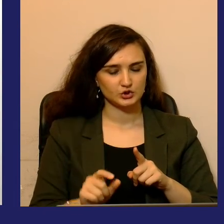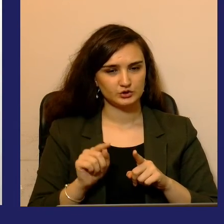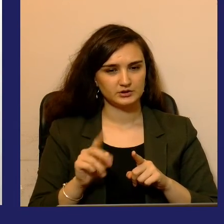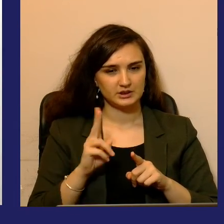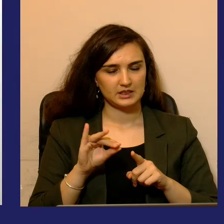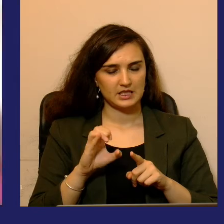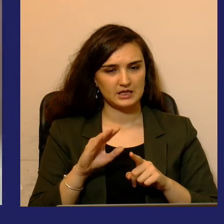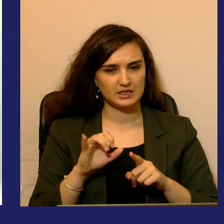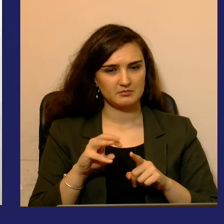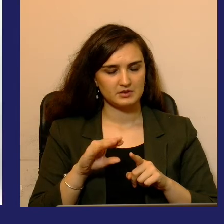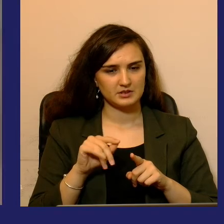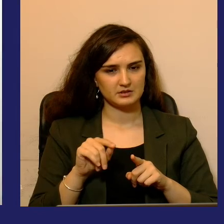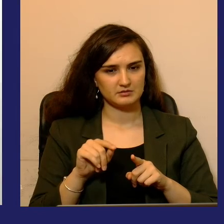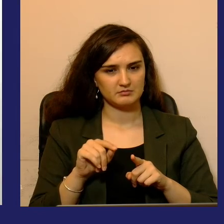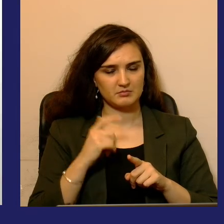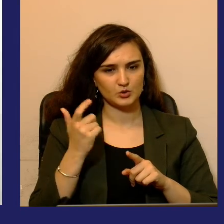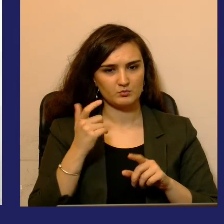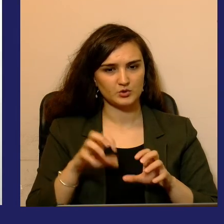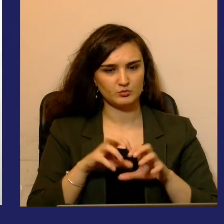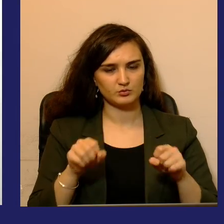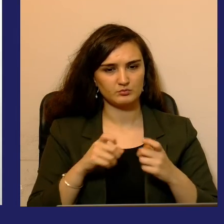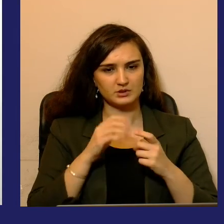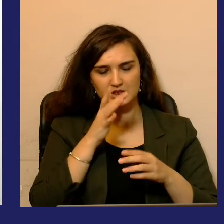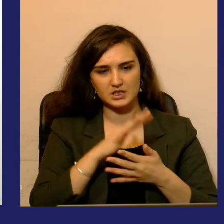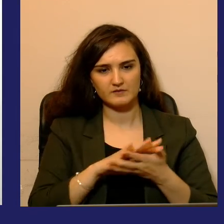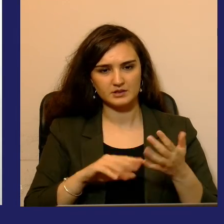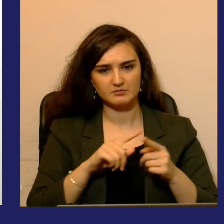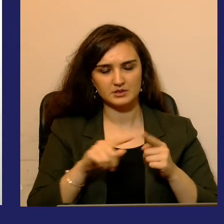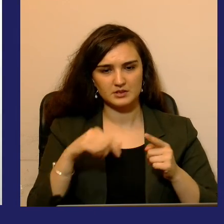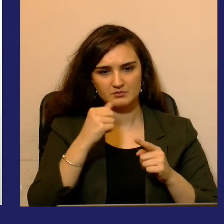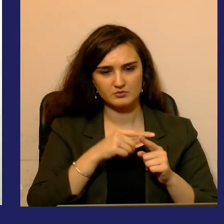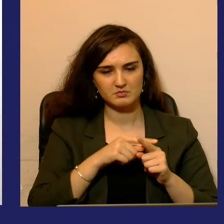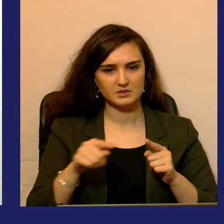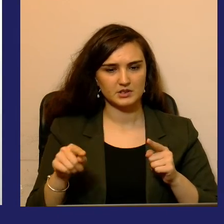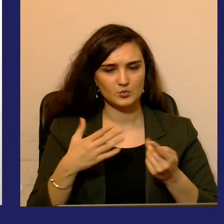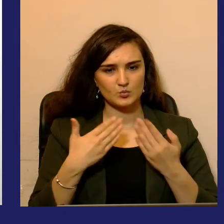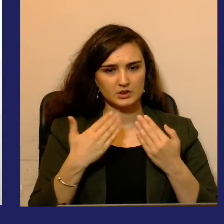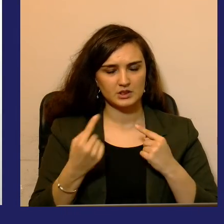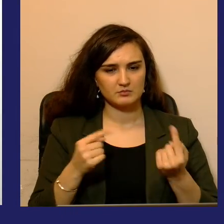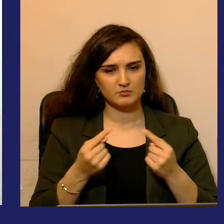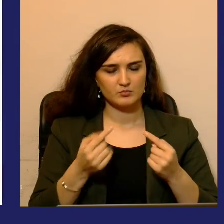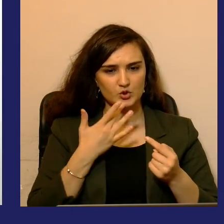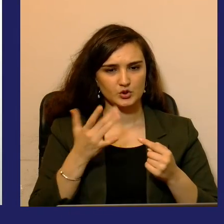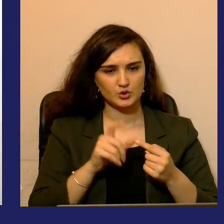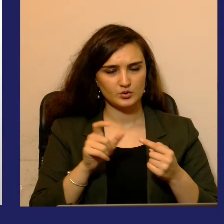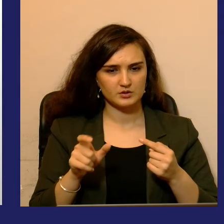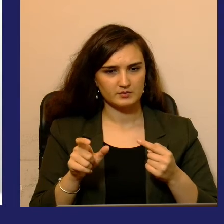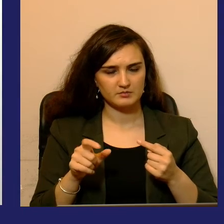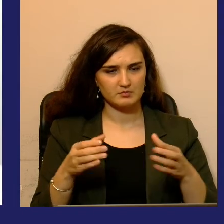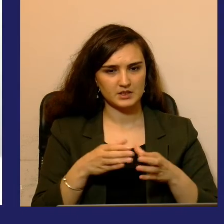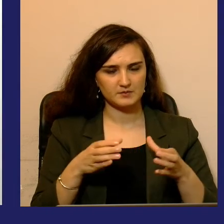long-term sort of relationship between politicians, the party, brokers, who actually sort